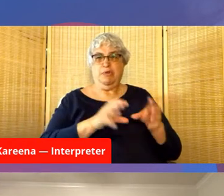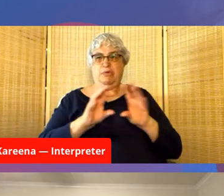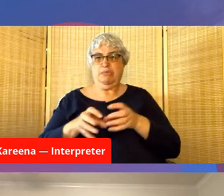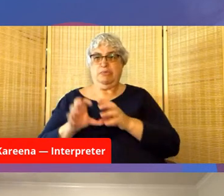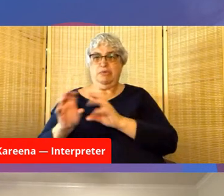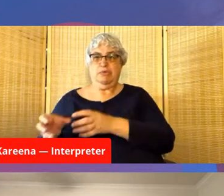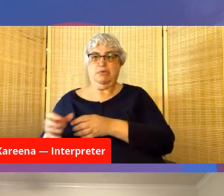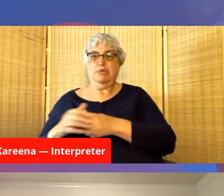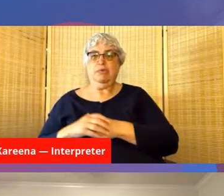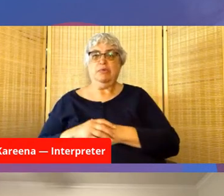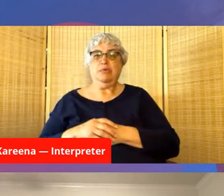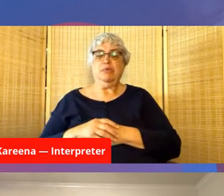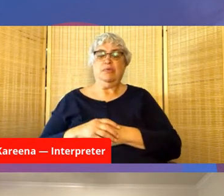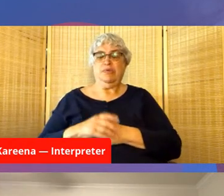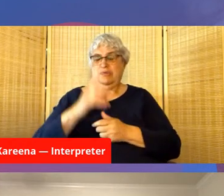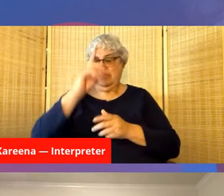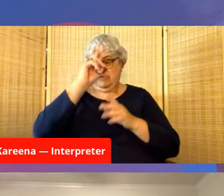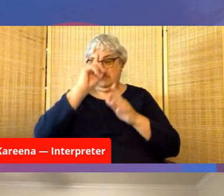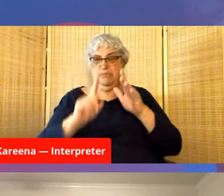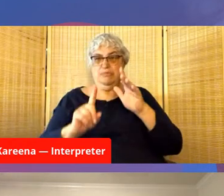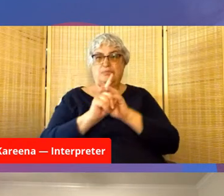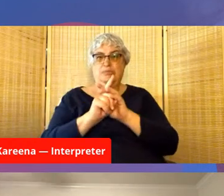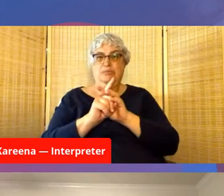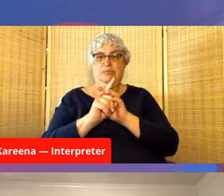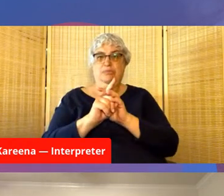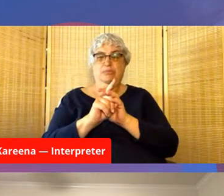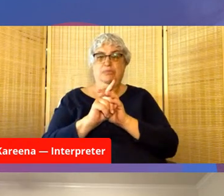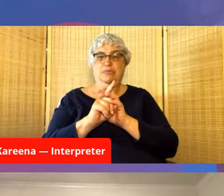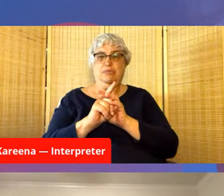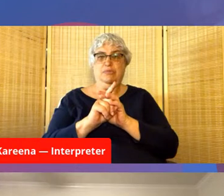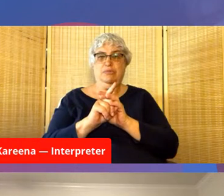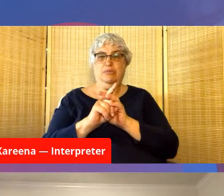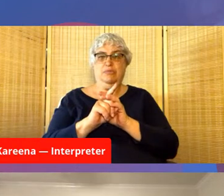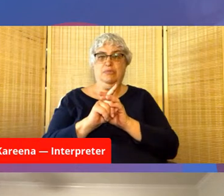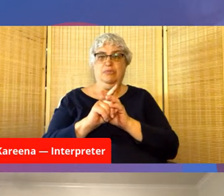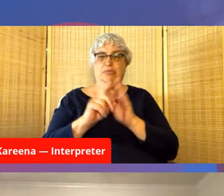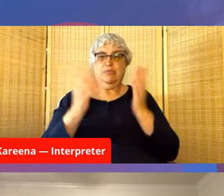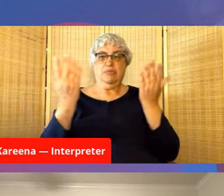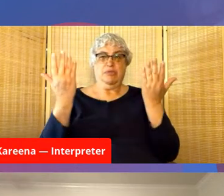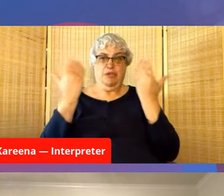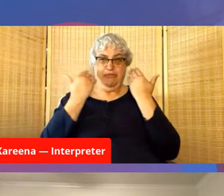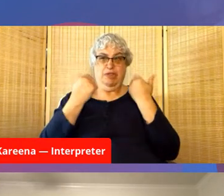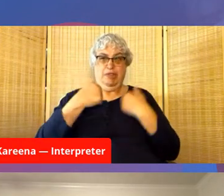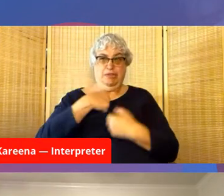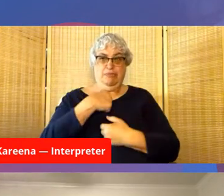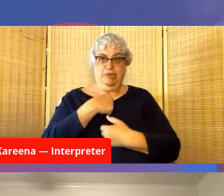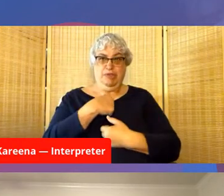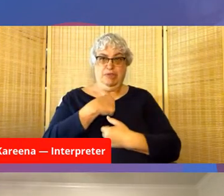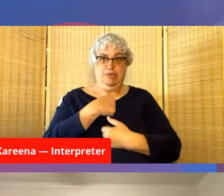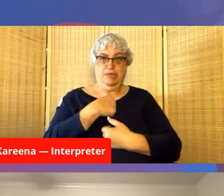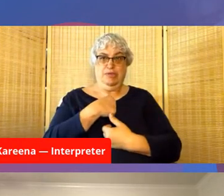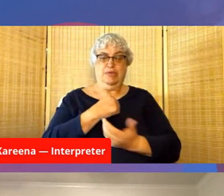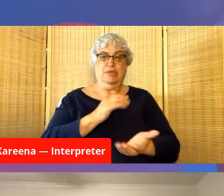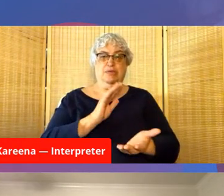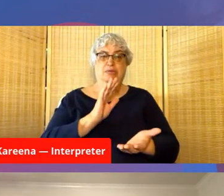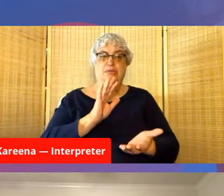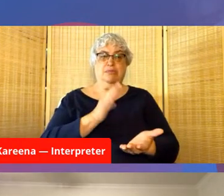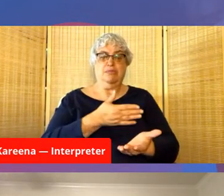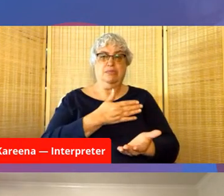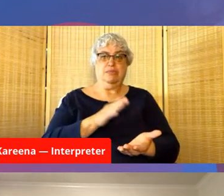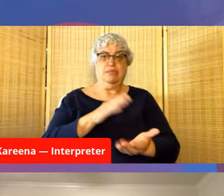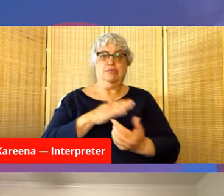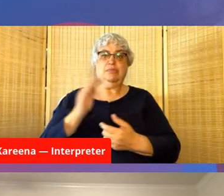But the point that came again in my mind that, you know, I'm again convinced that music,